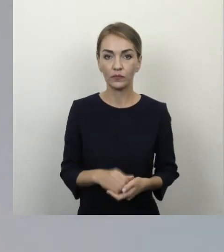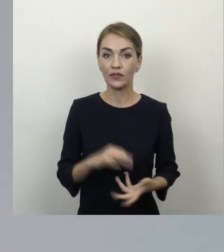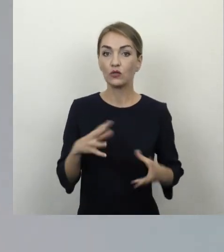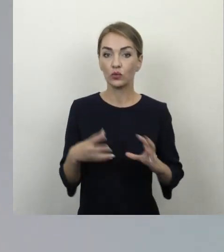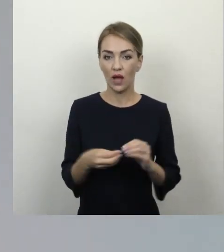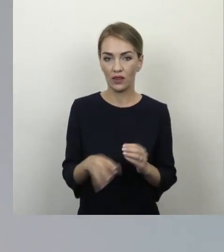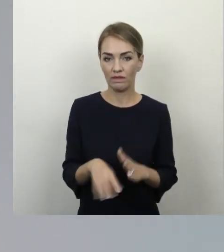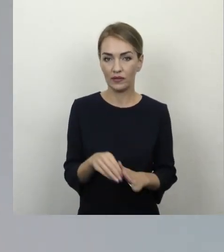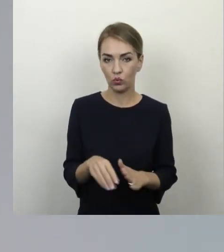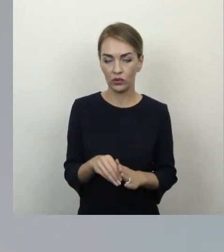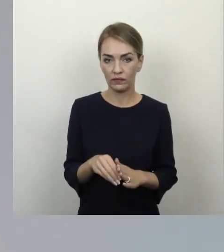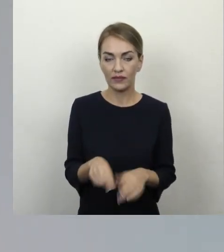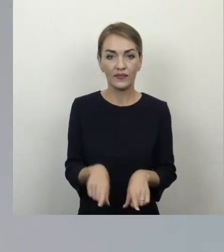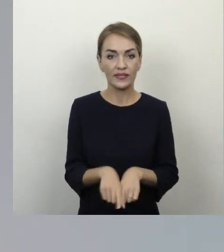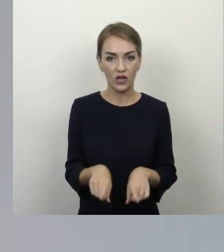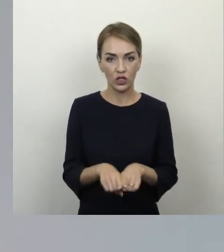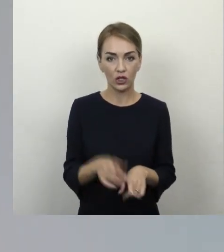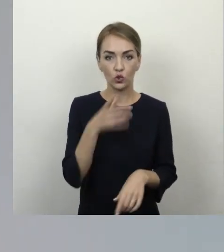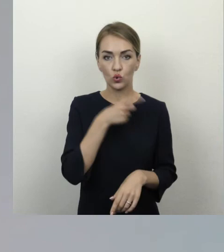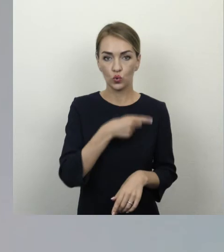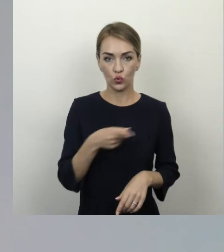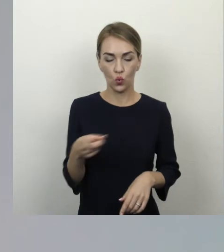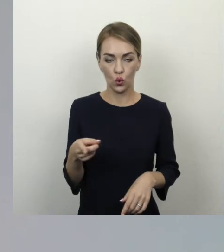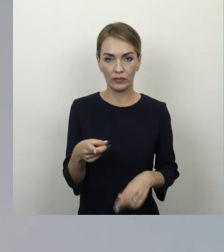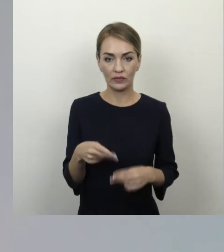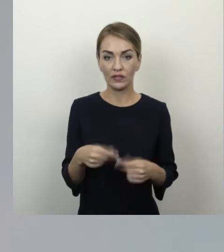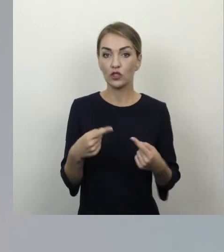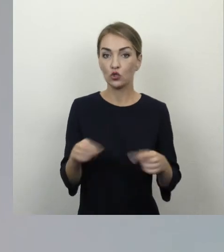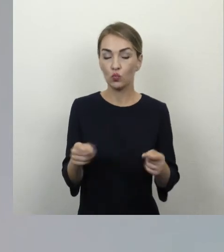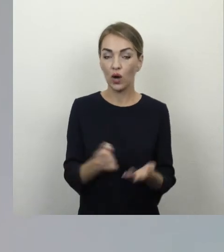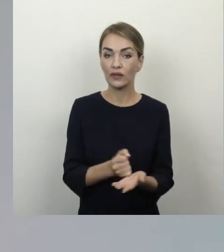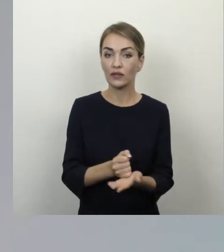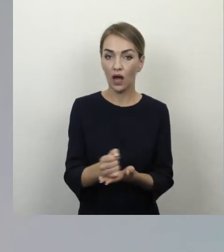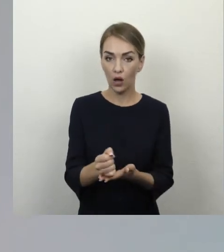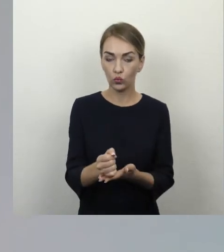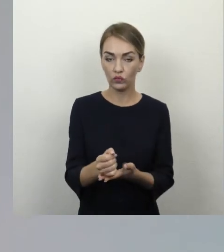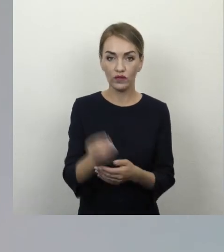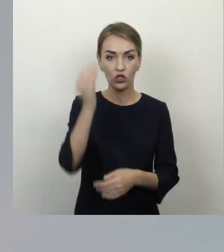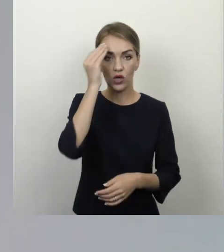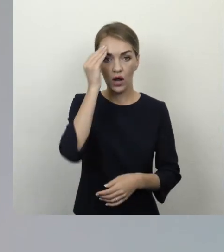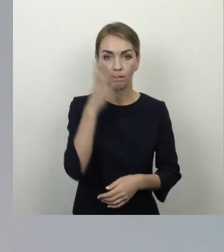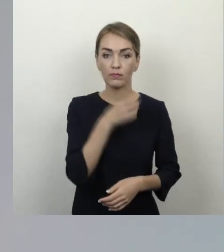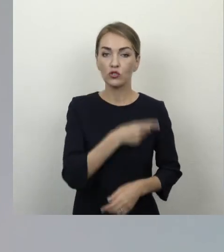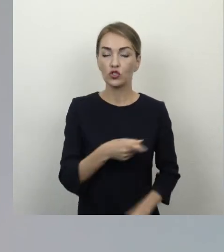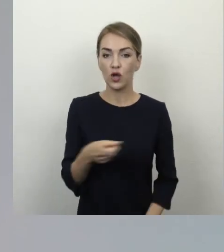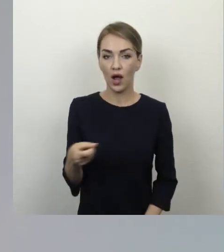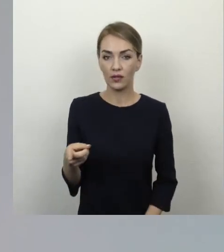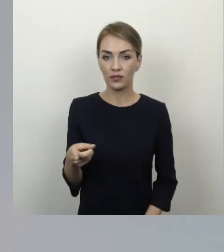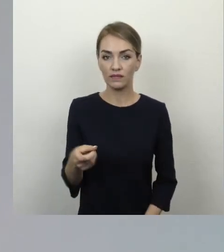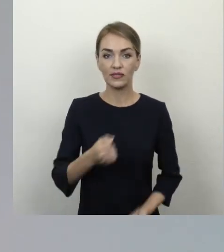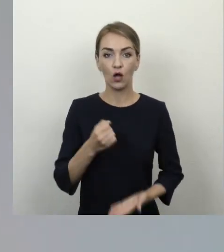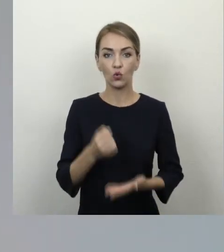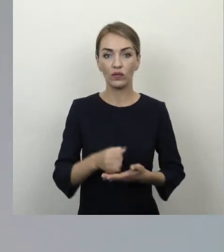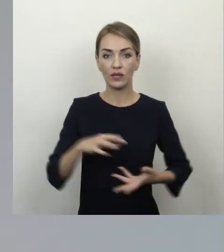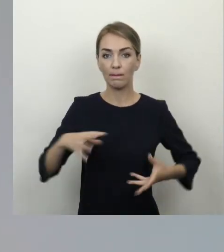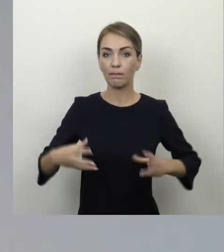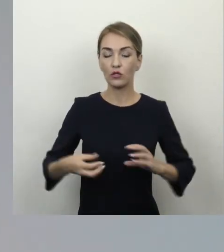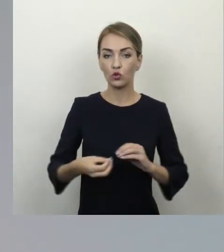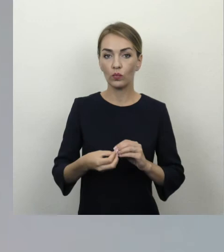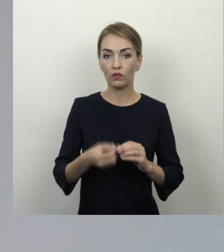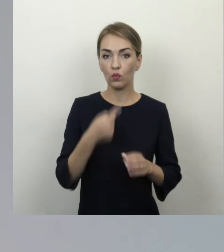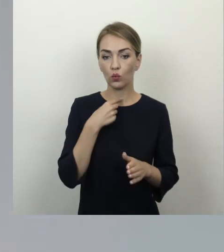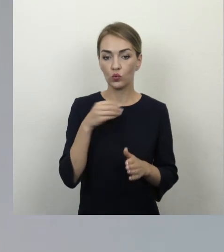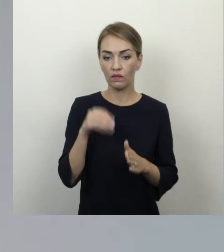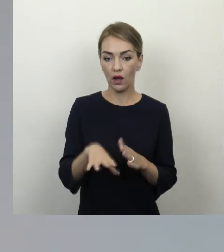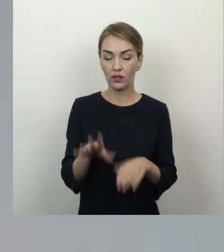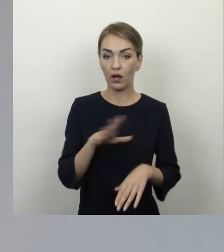the results of such elections, because this is the deadline, exhaustive deadline. While another candidate who believes